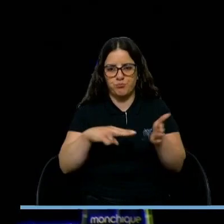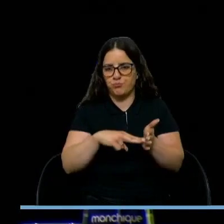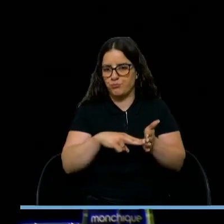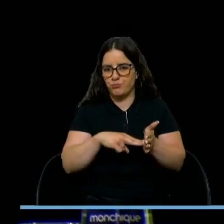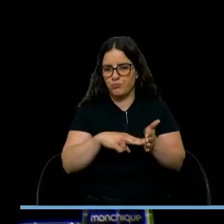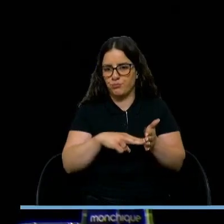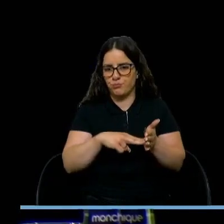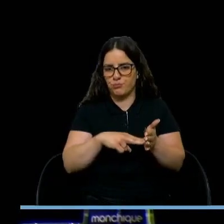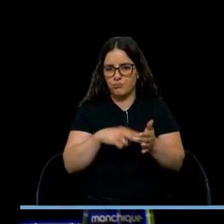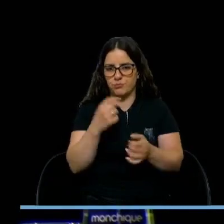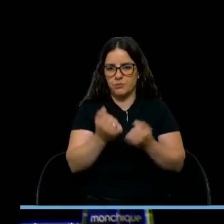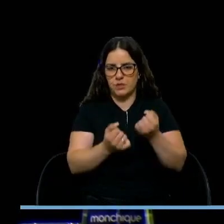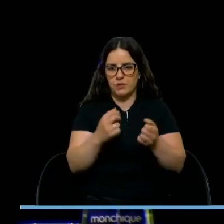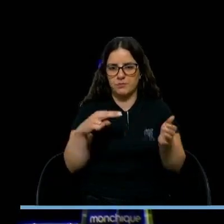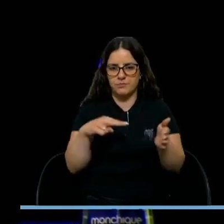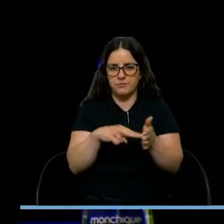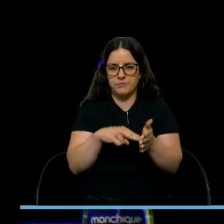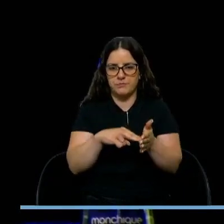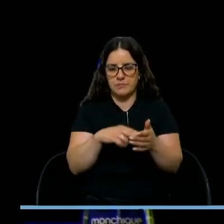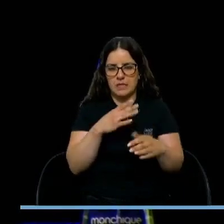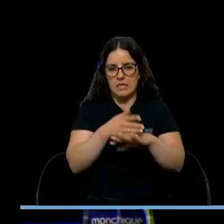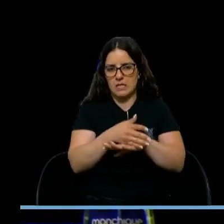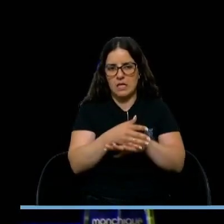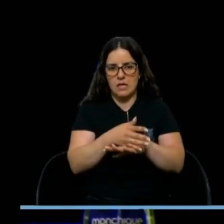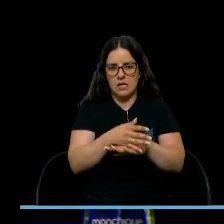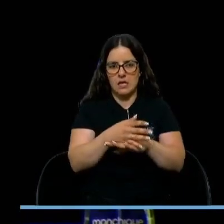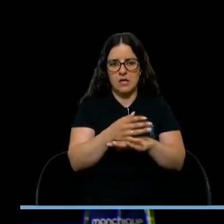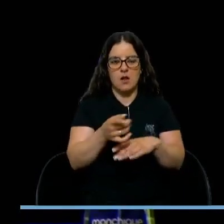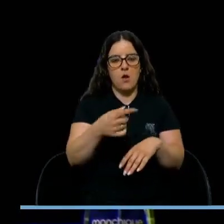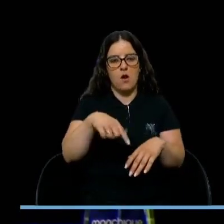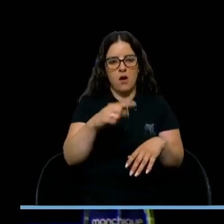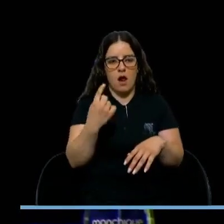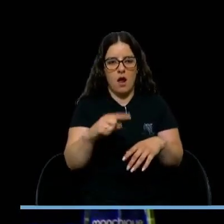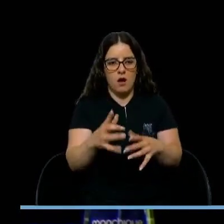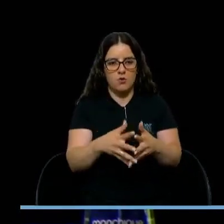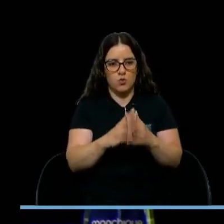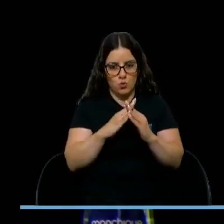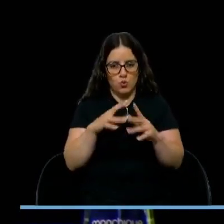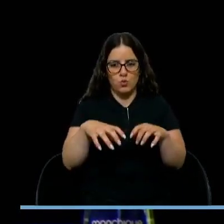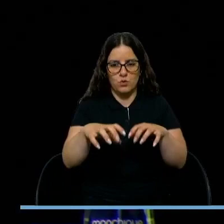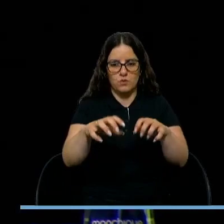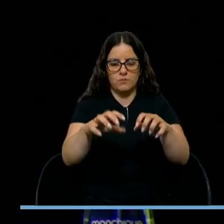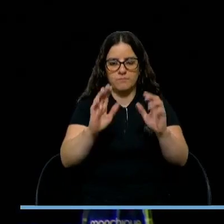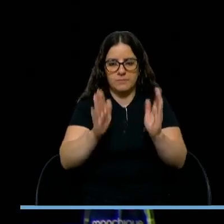simple as this. We were able to have